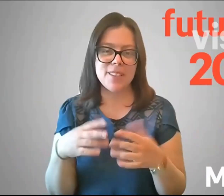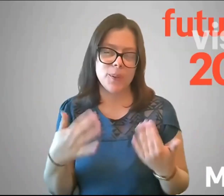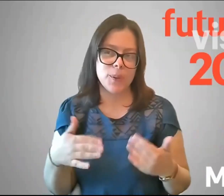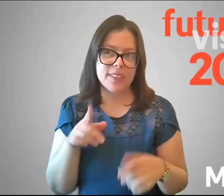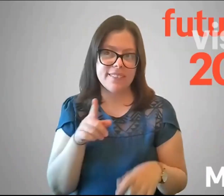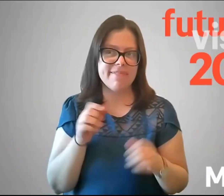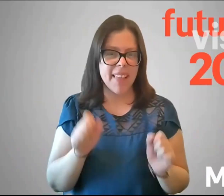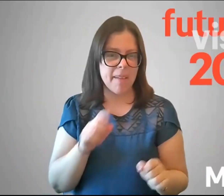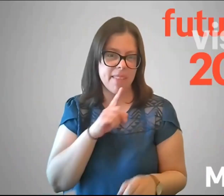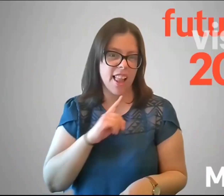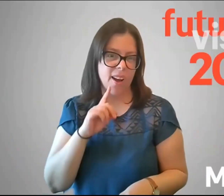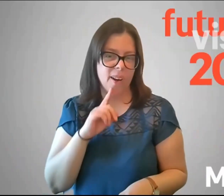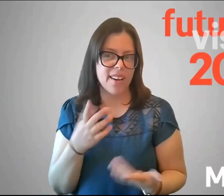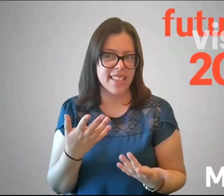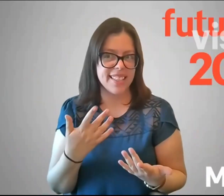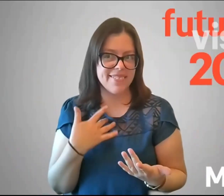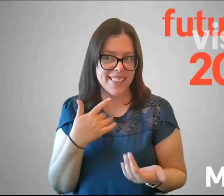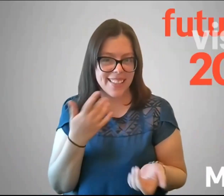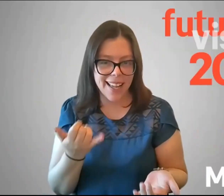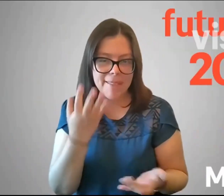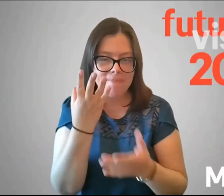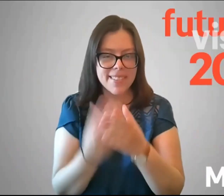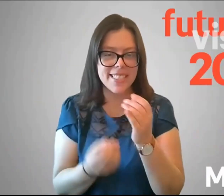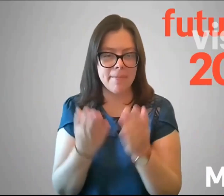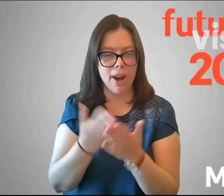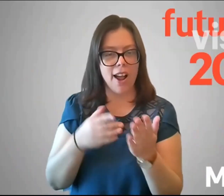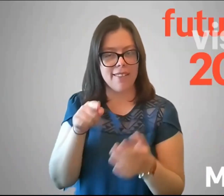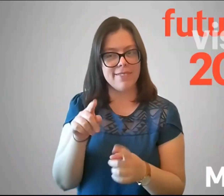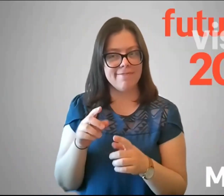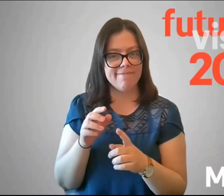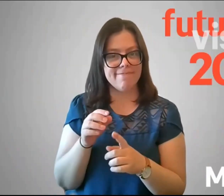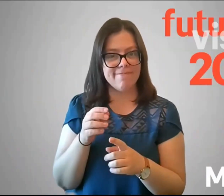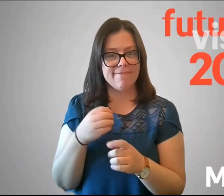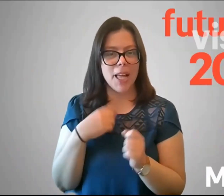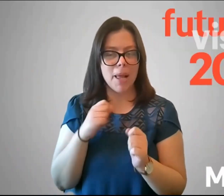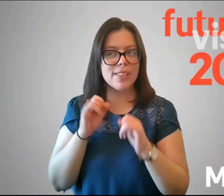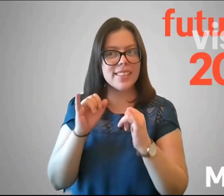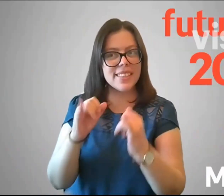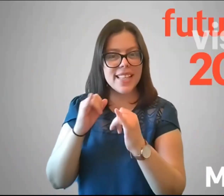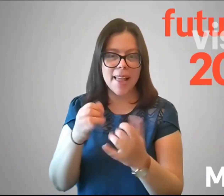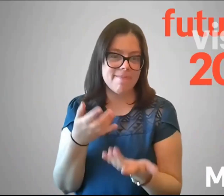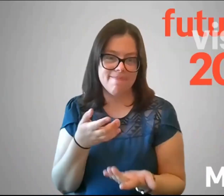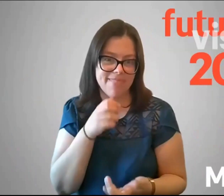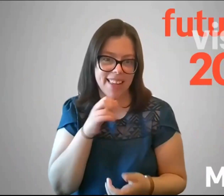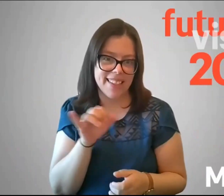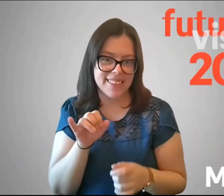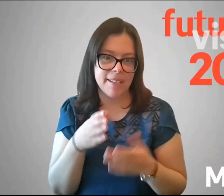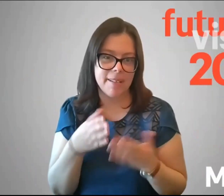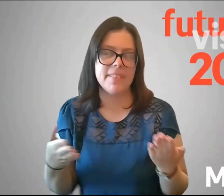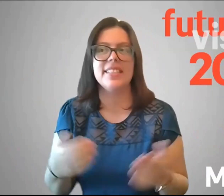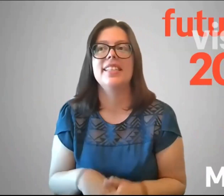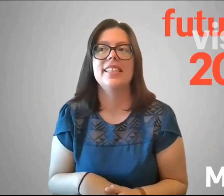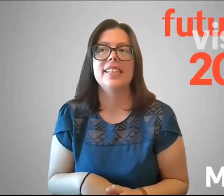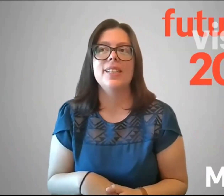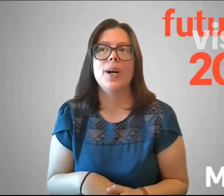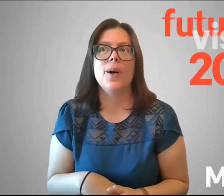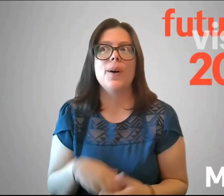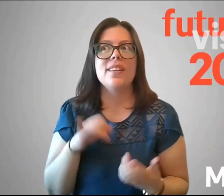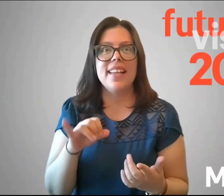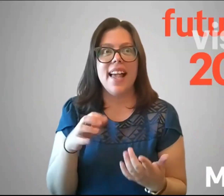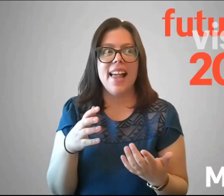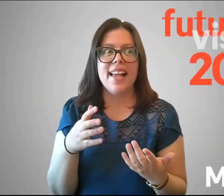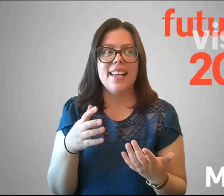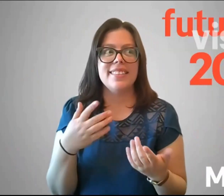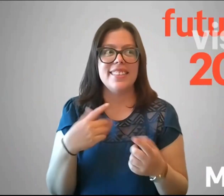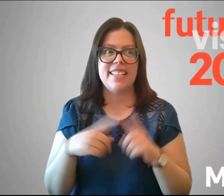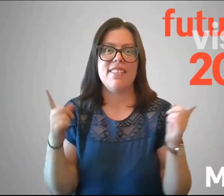forth. When I went out, I would participate in a lot of games and events on campus. But again, I felt